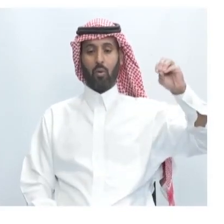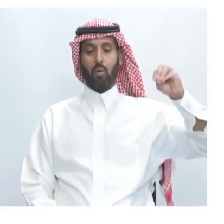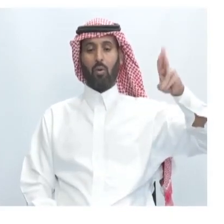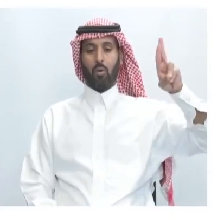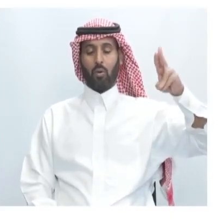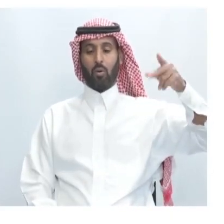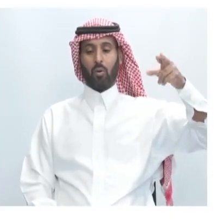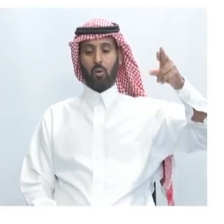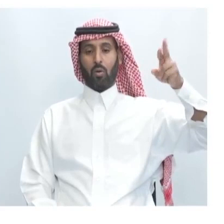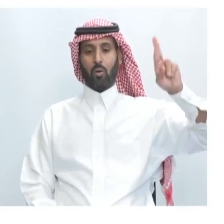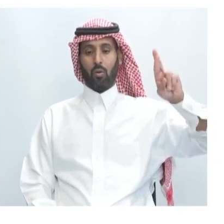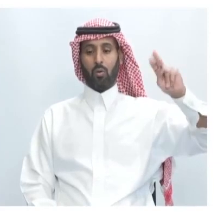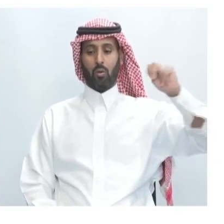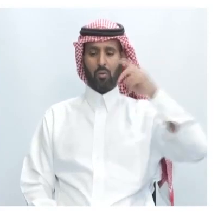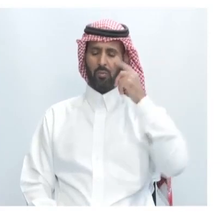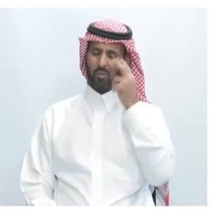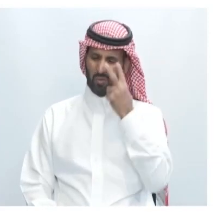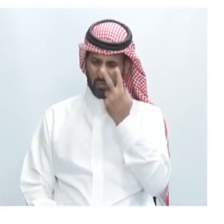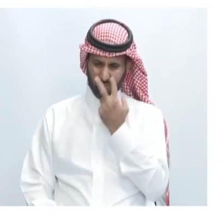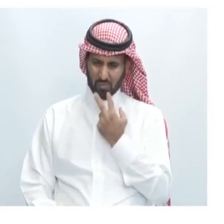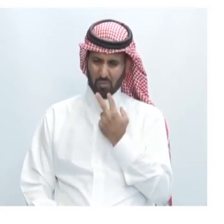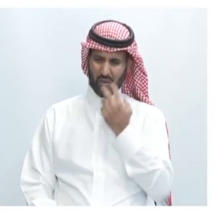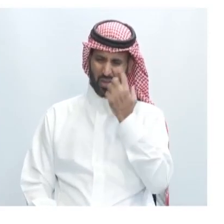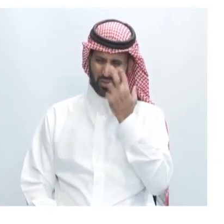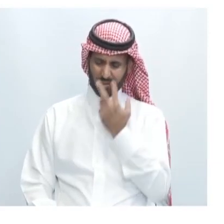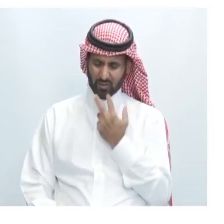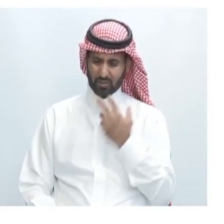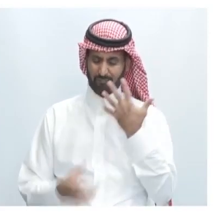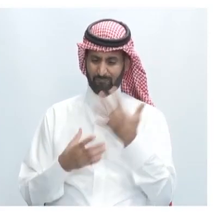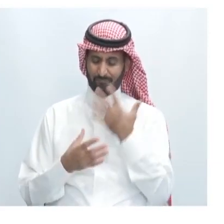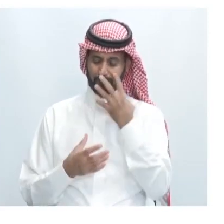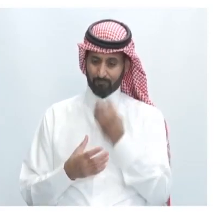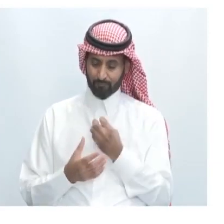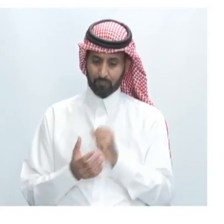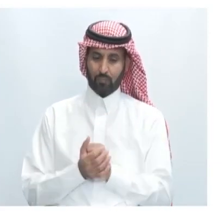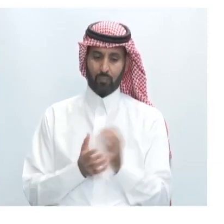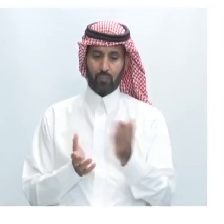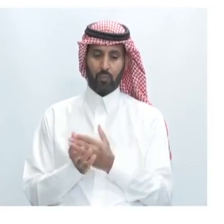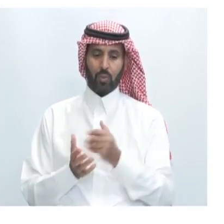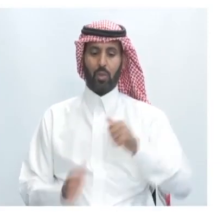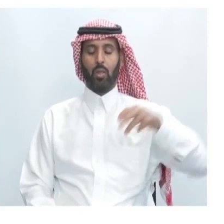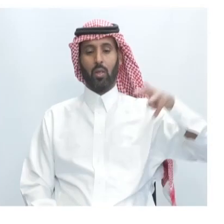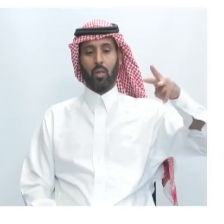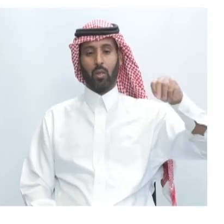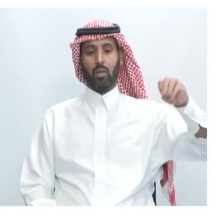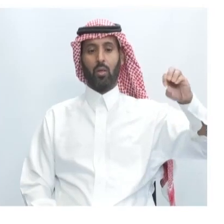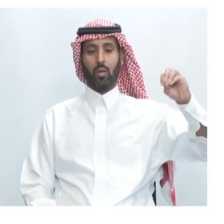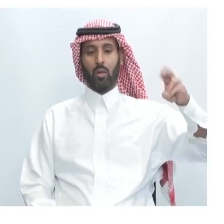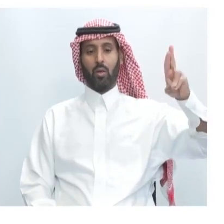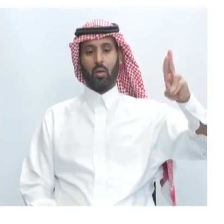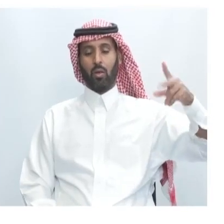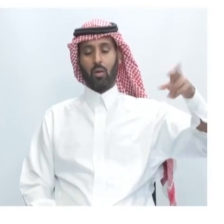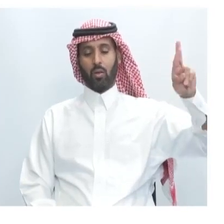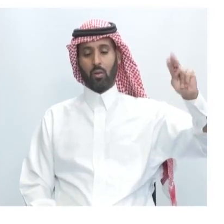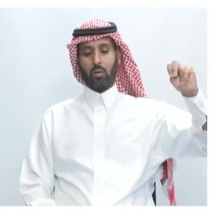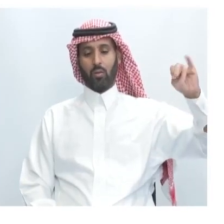just read it in the article, mourn. Yes, that's correct. The noun is mourning. And the verb,